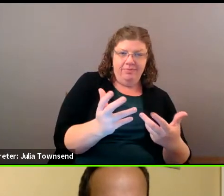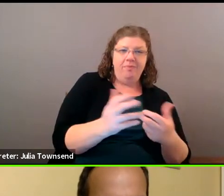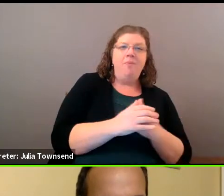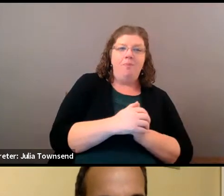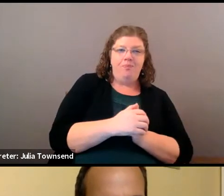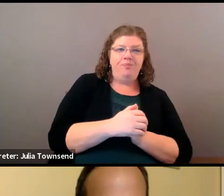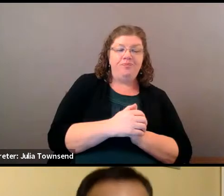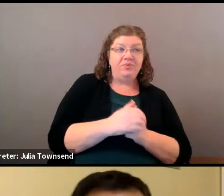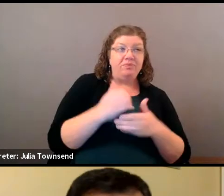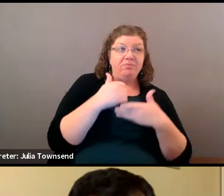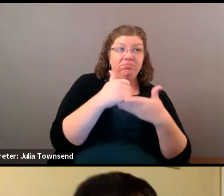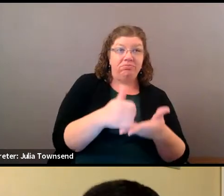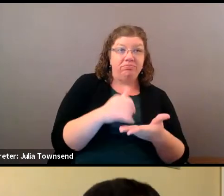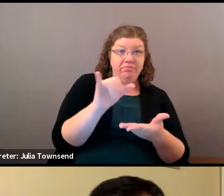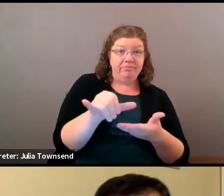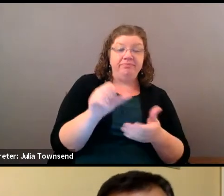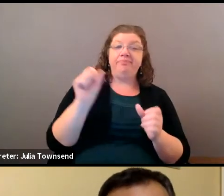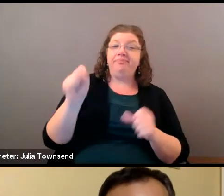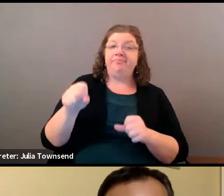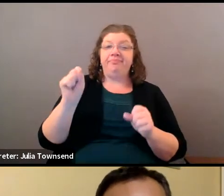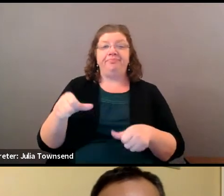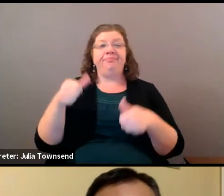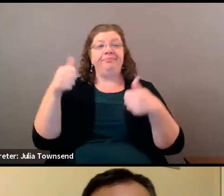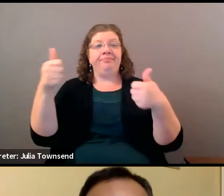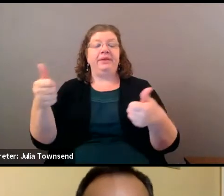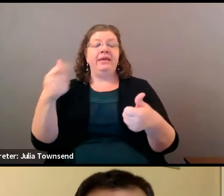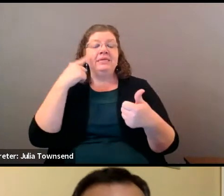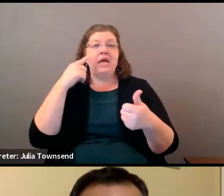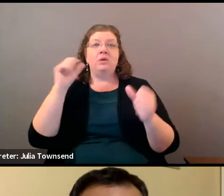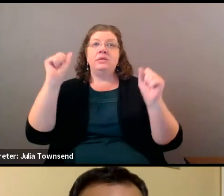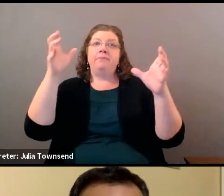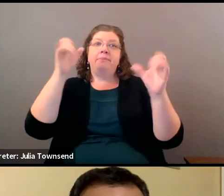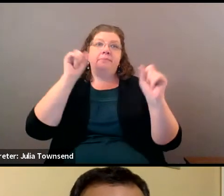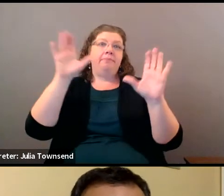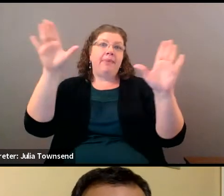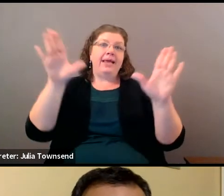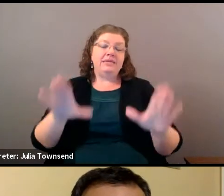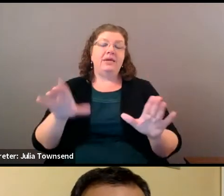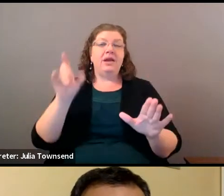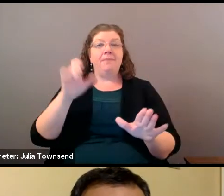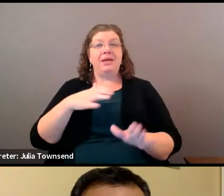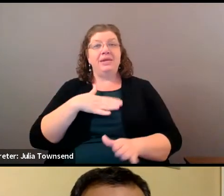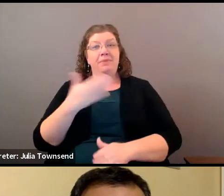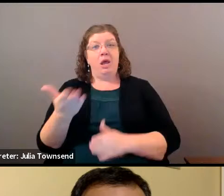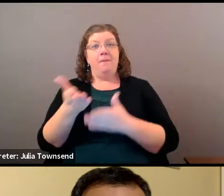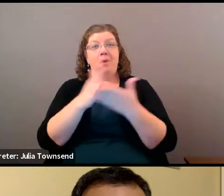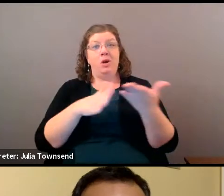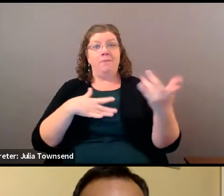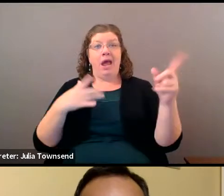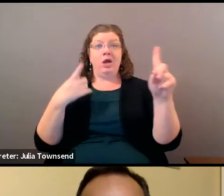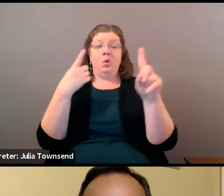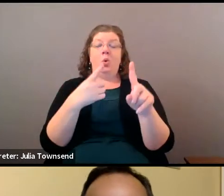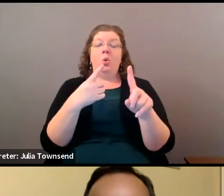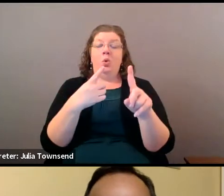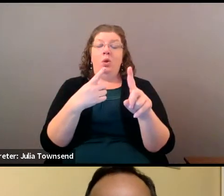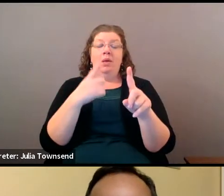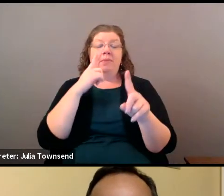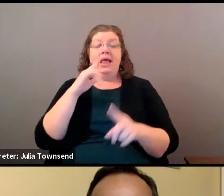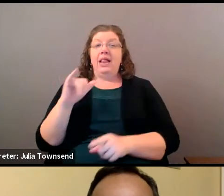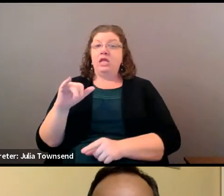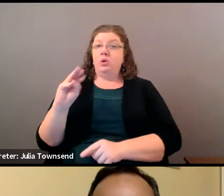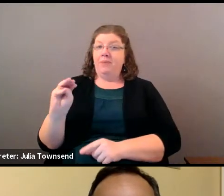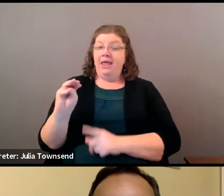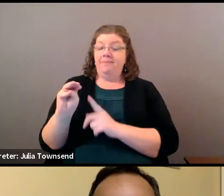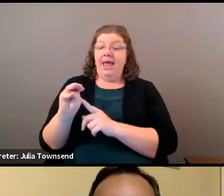Does that help? Thank you. Yes, absolutely. That sounds amazing. And of course, I must admit that part of my goal would be that illustrative